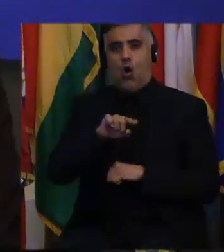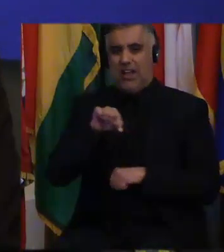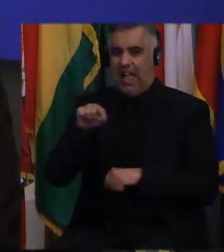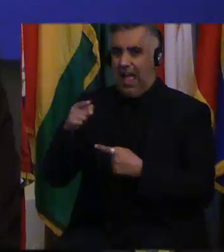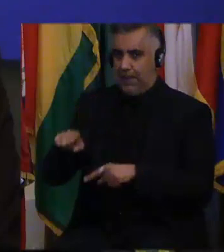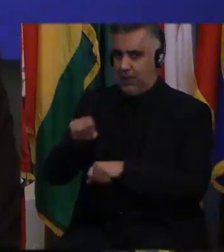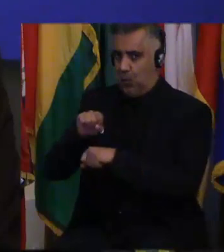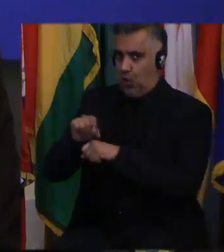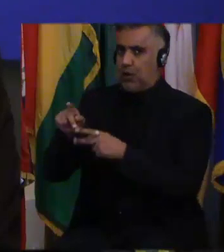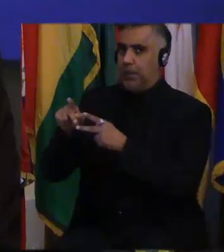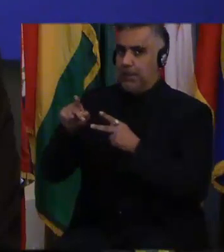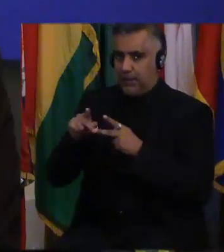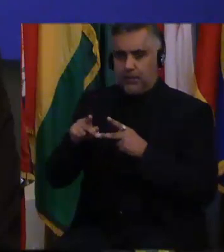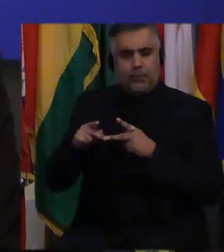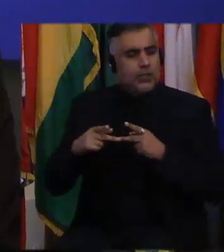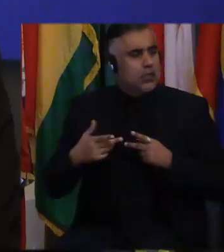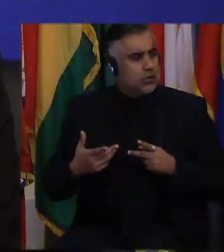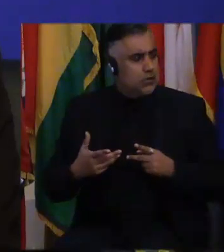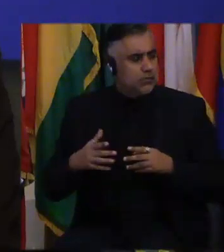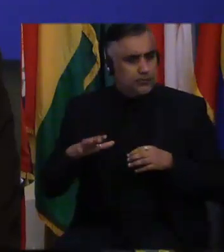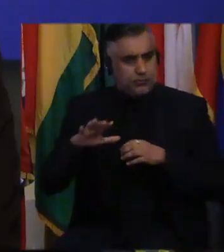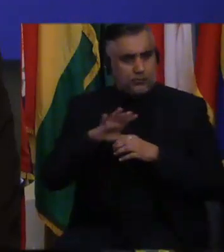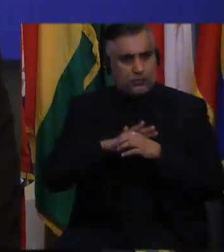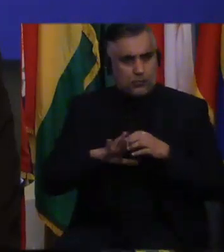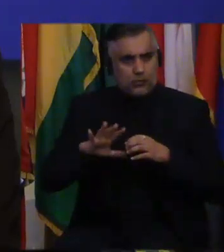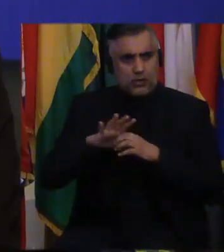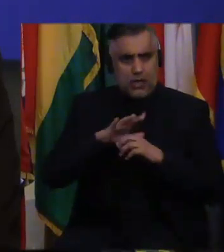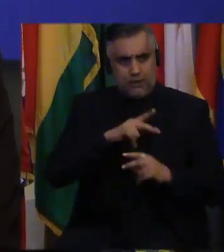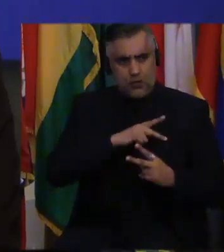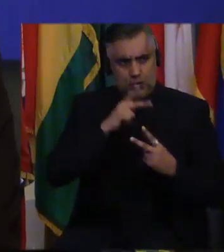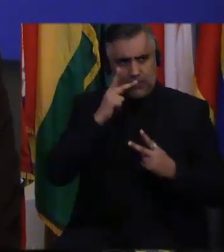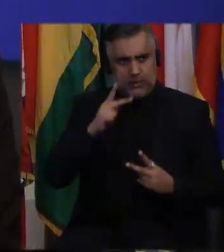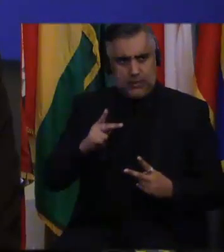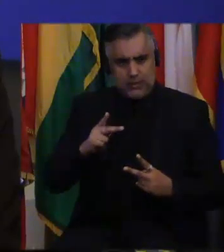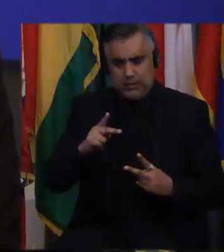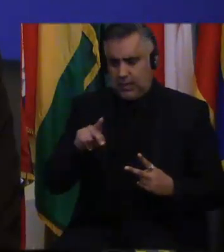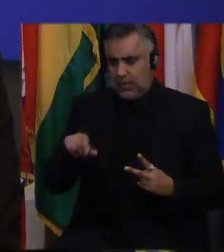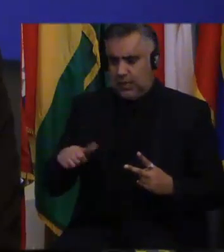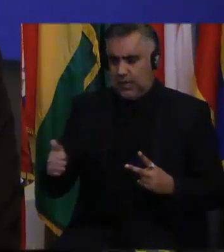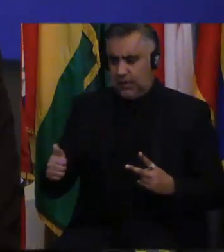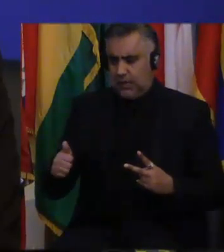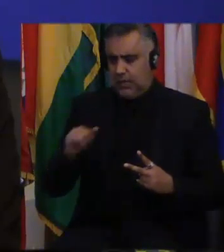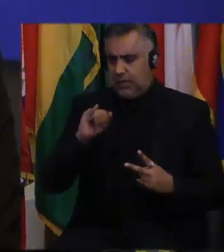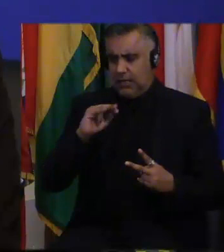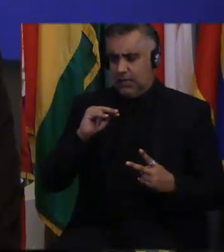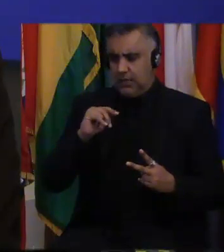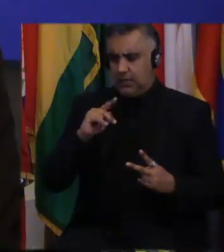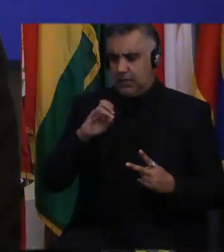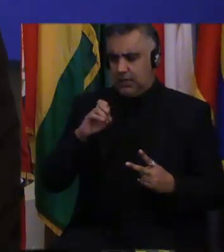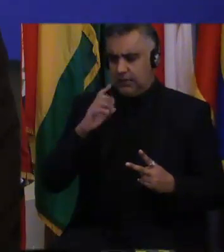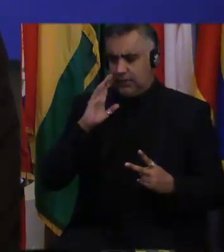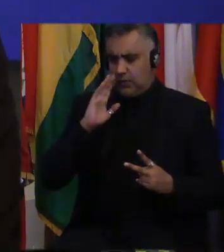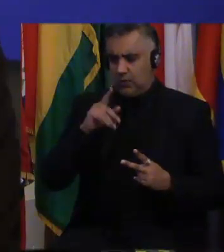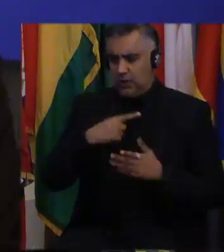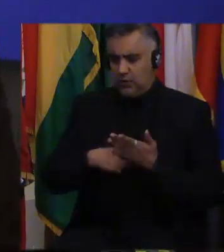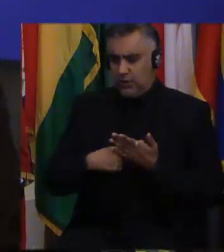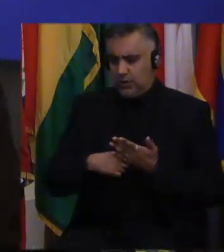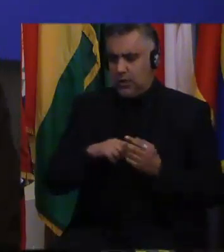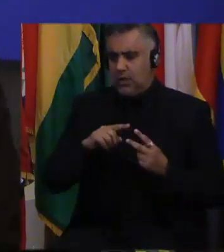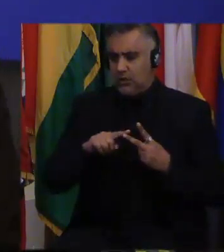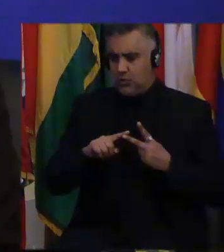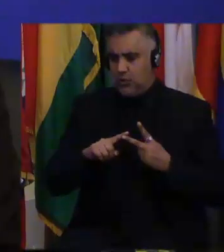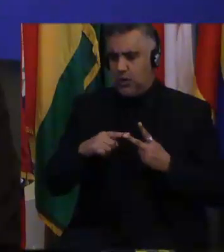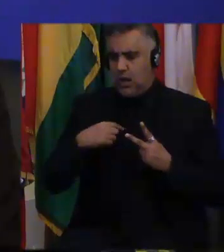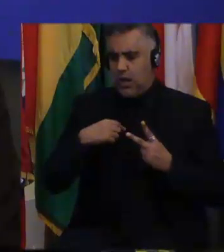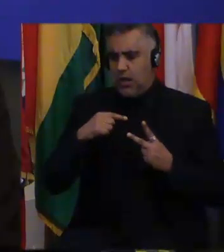workplace. So I was just wondering, regionally, have you seen any initiatives to address this? And number two is, I